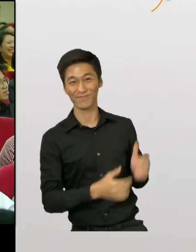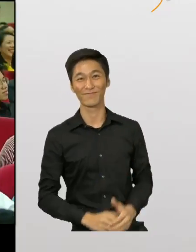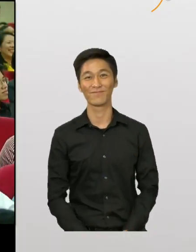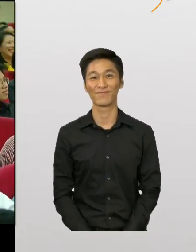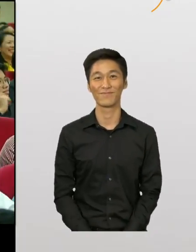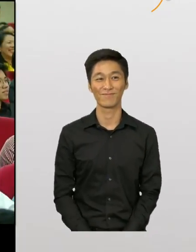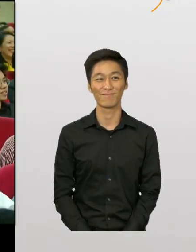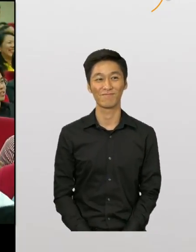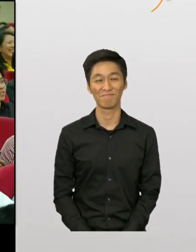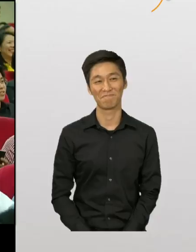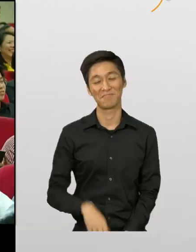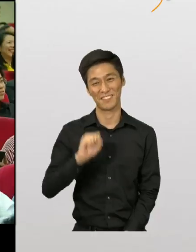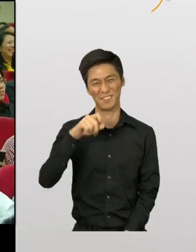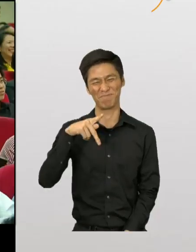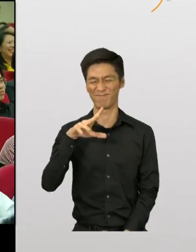SDC has good staff.